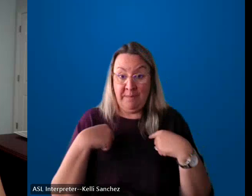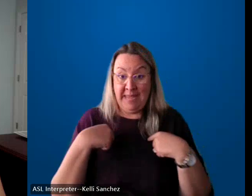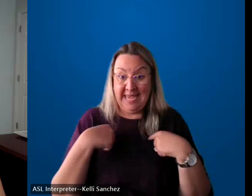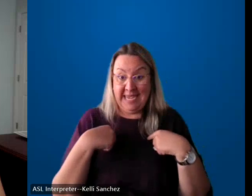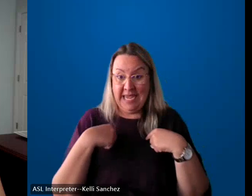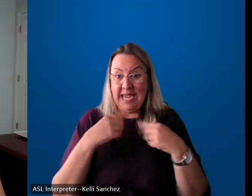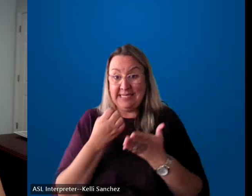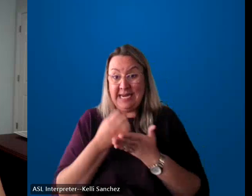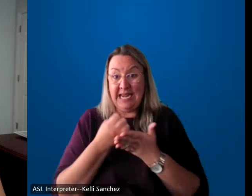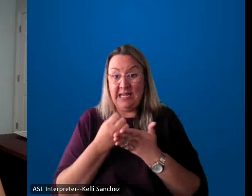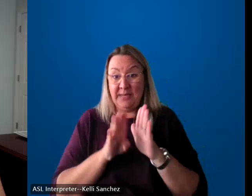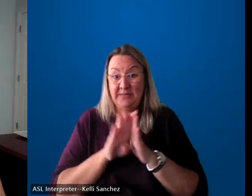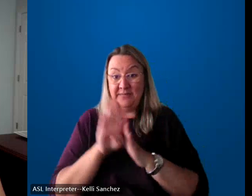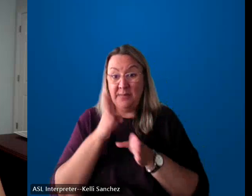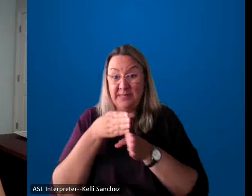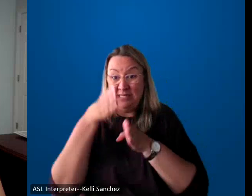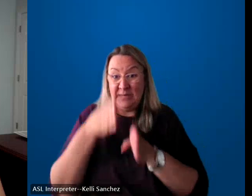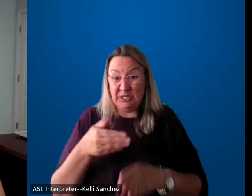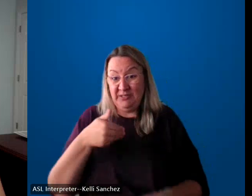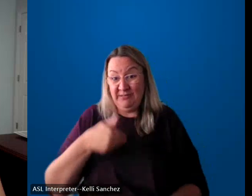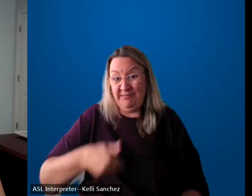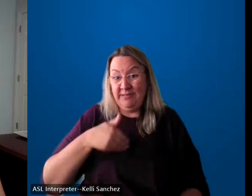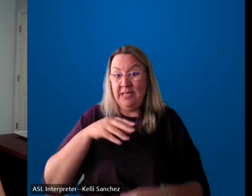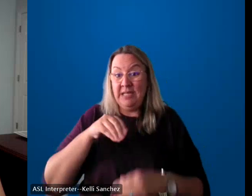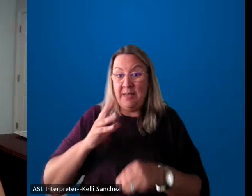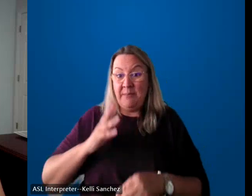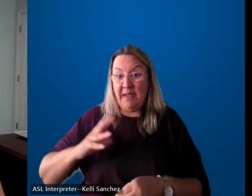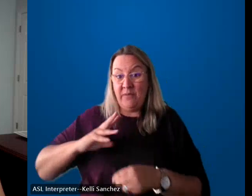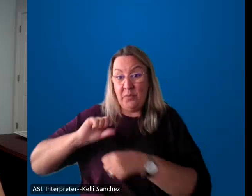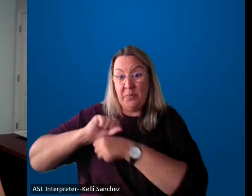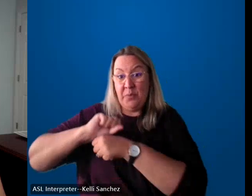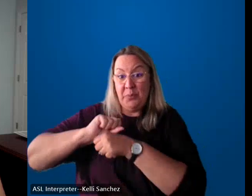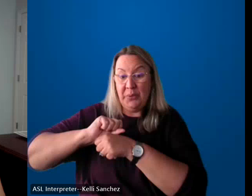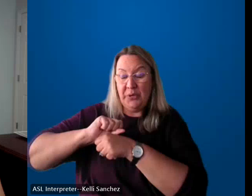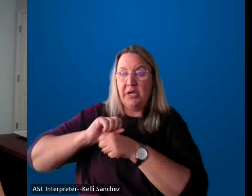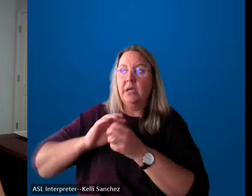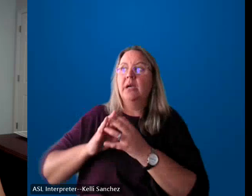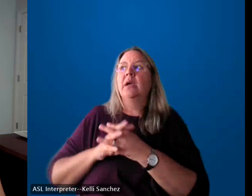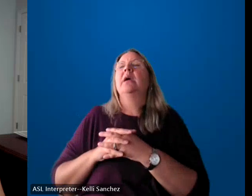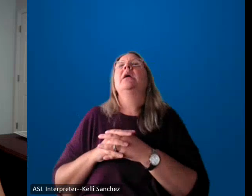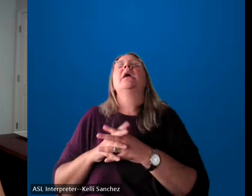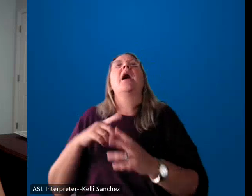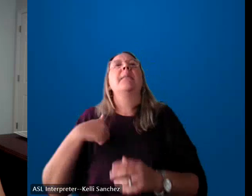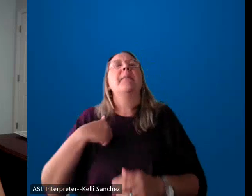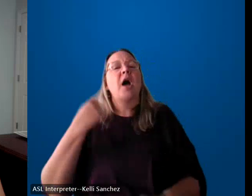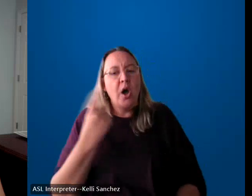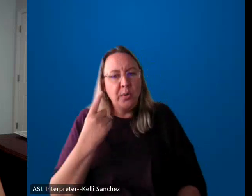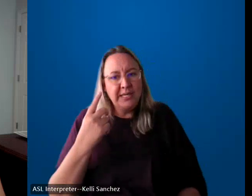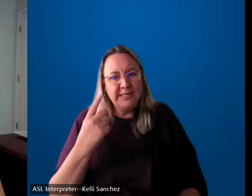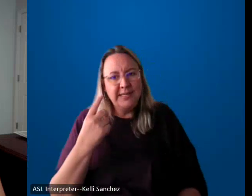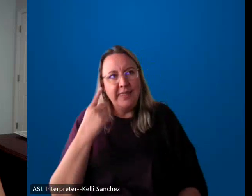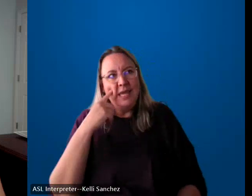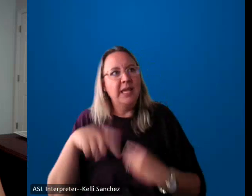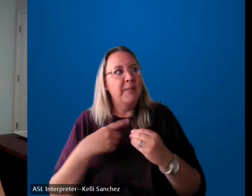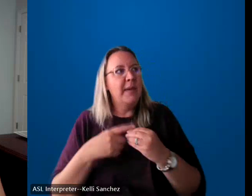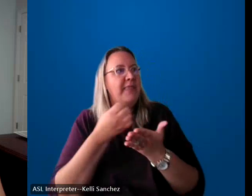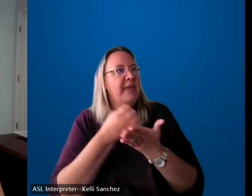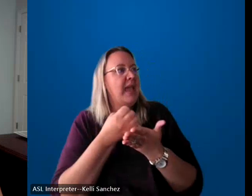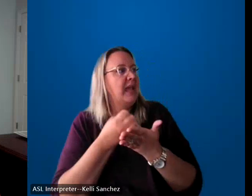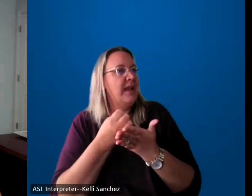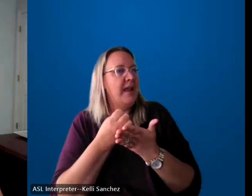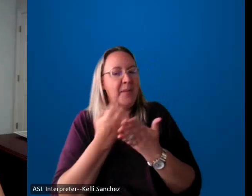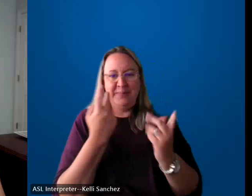development specialist, in my formal work, I'm always looking at this from that economic perspective.